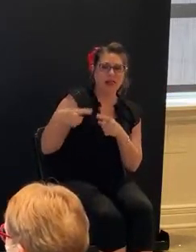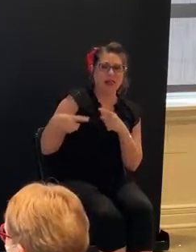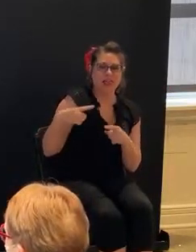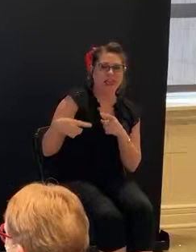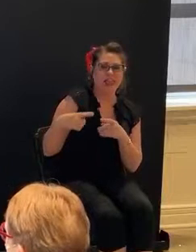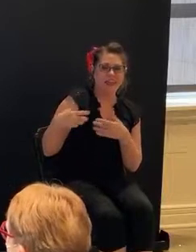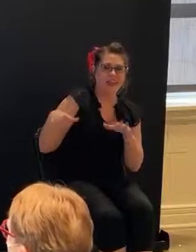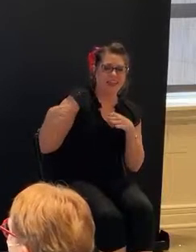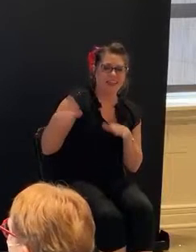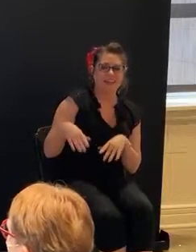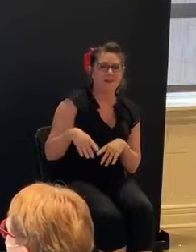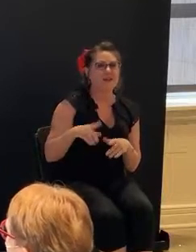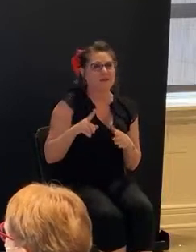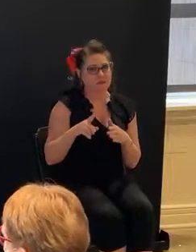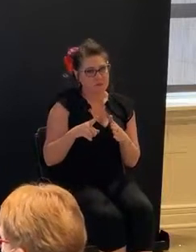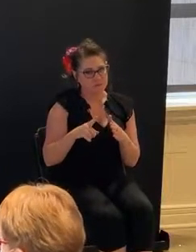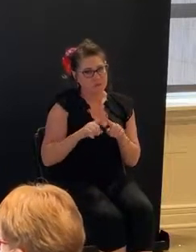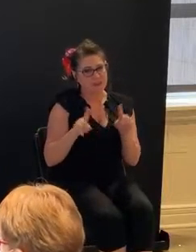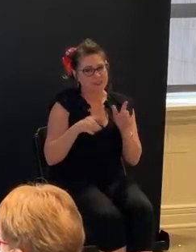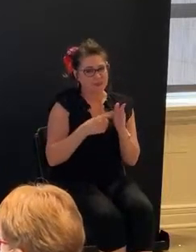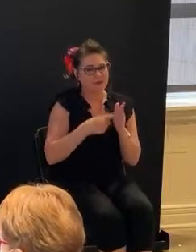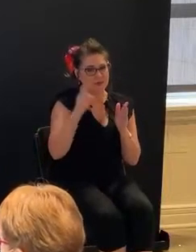I had to write him.